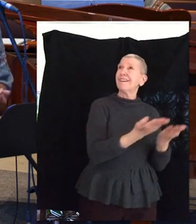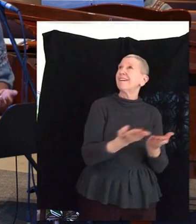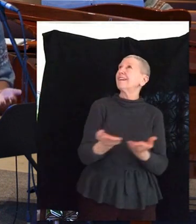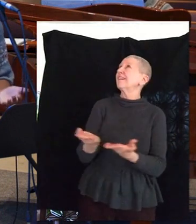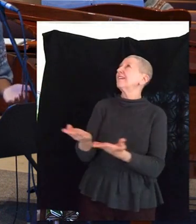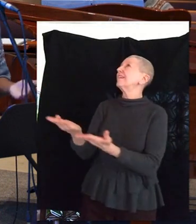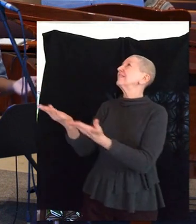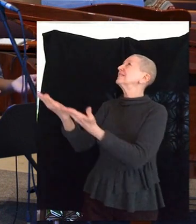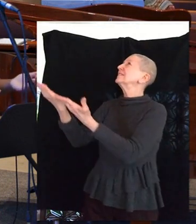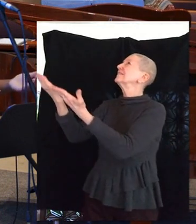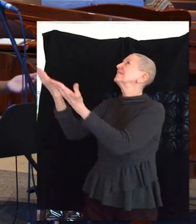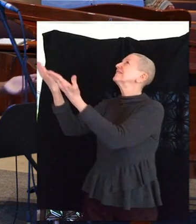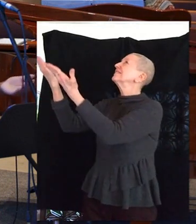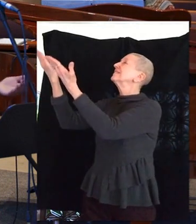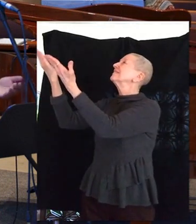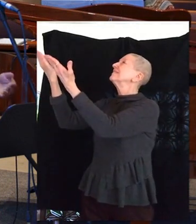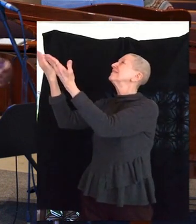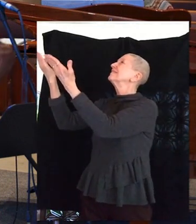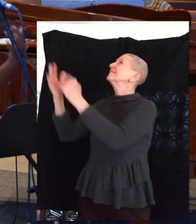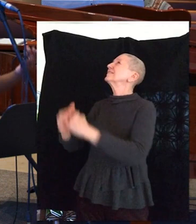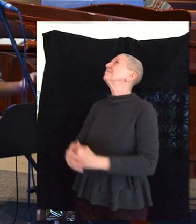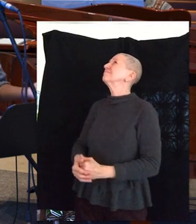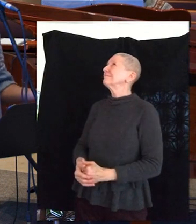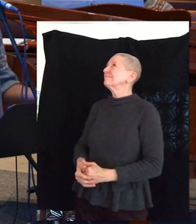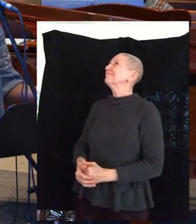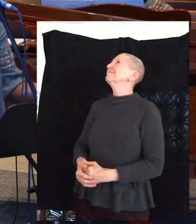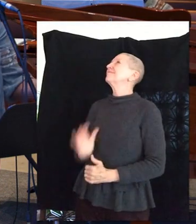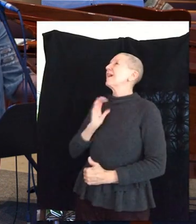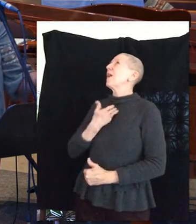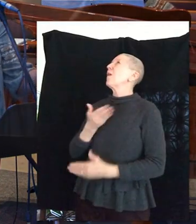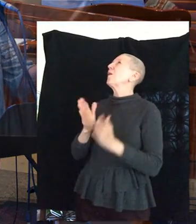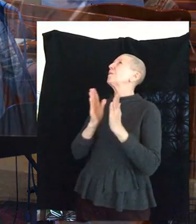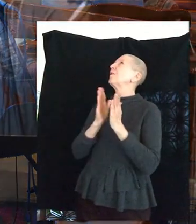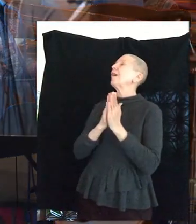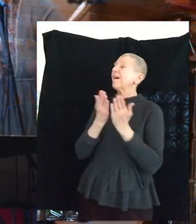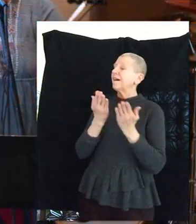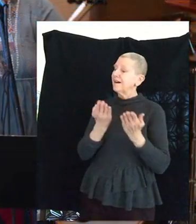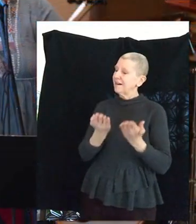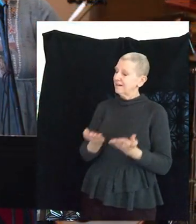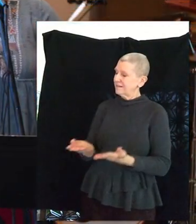We lift our